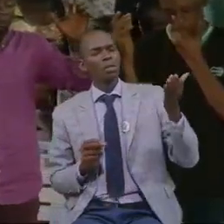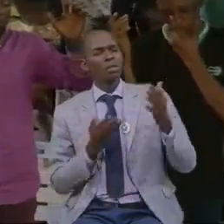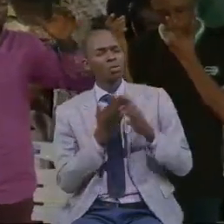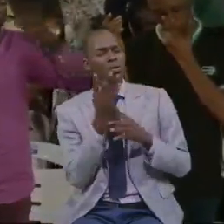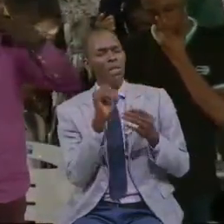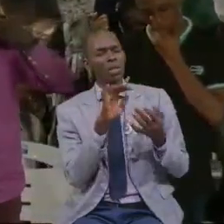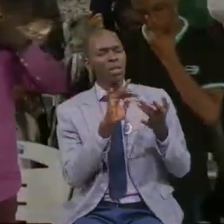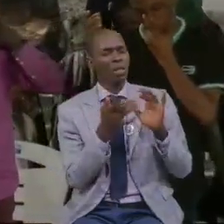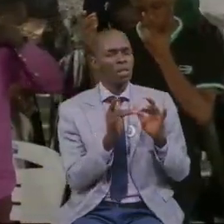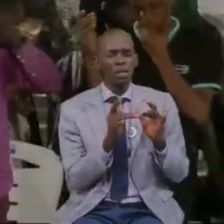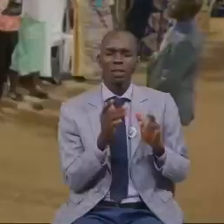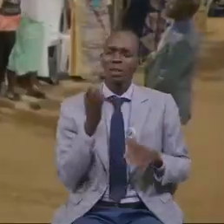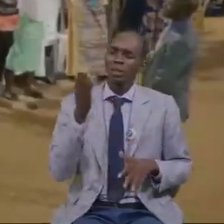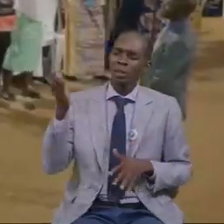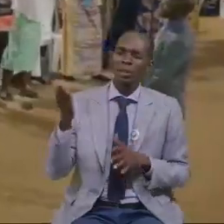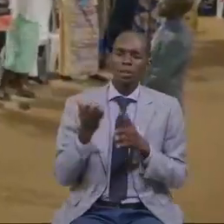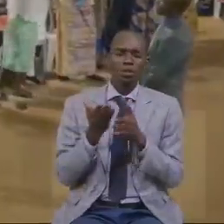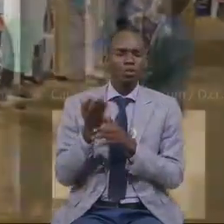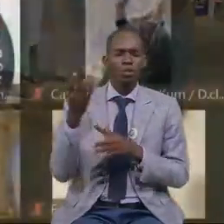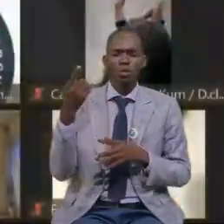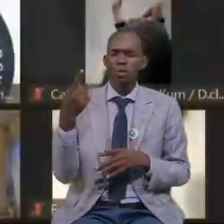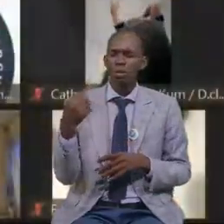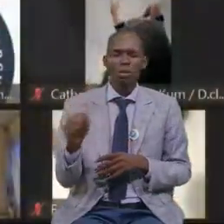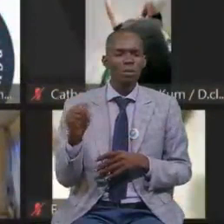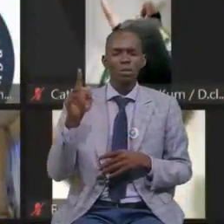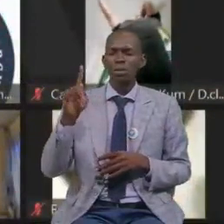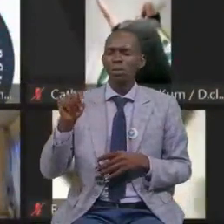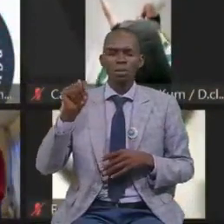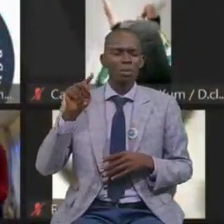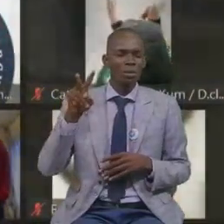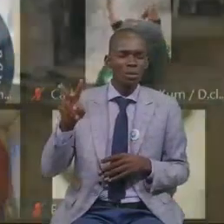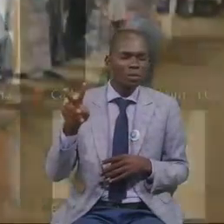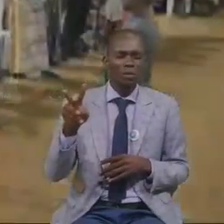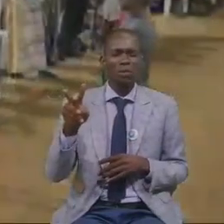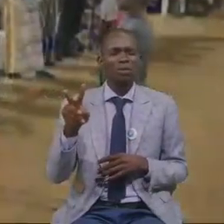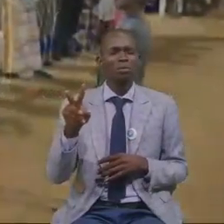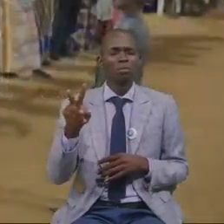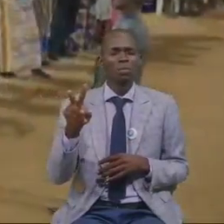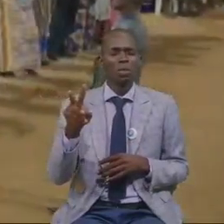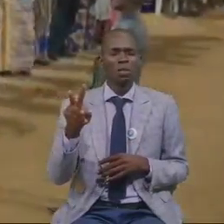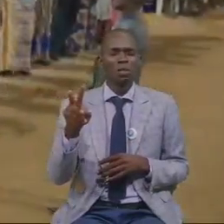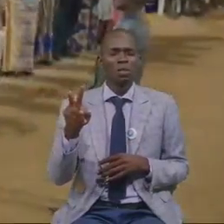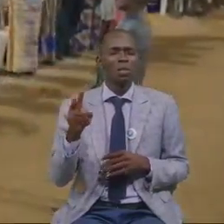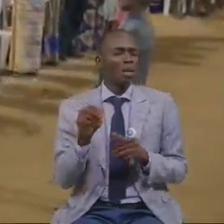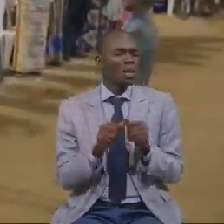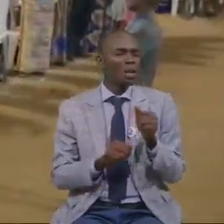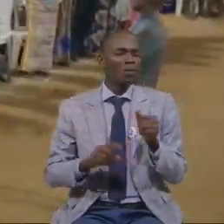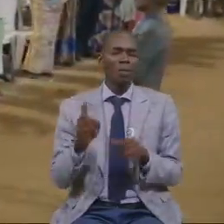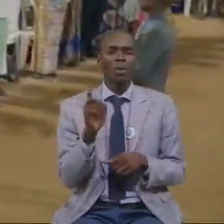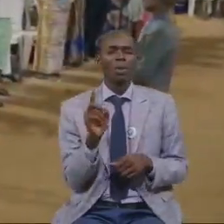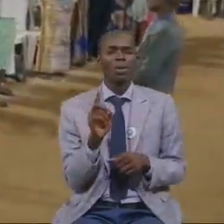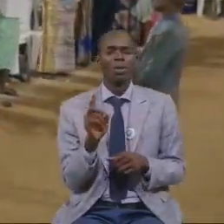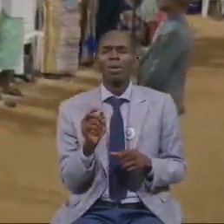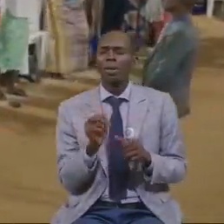there over the radio, there over the television, everywhere, all over